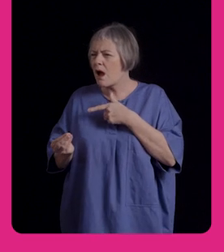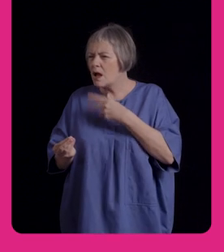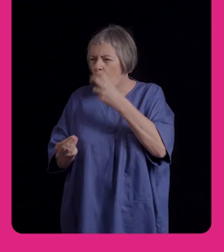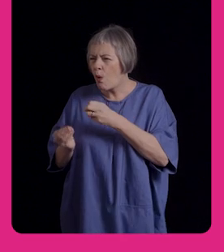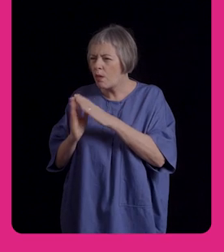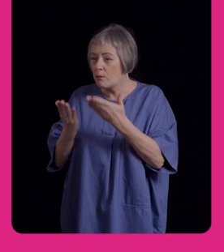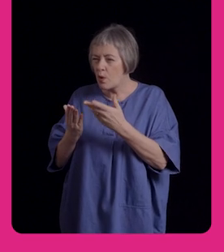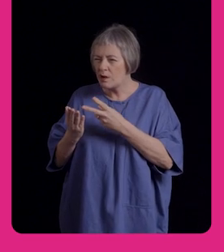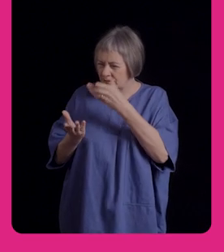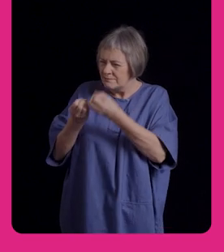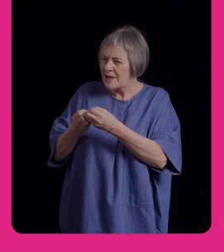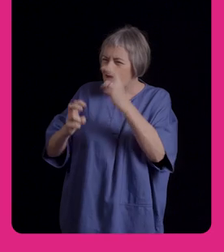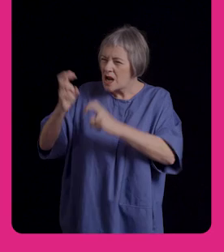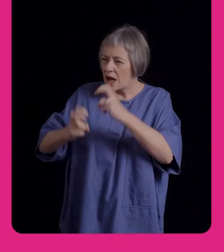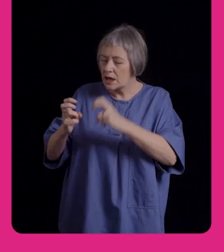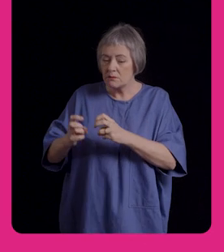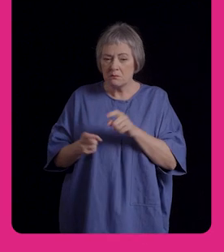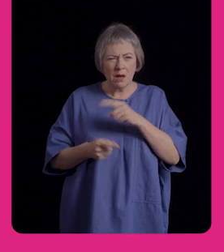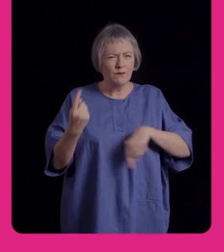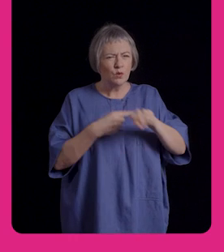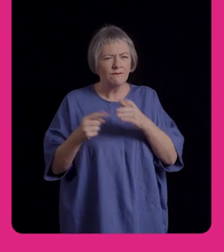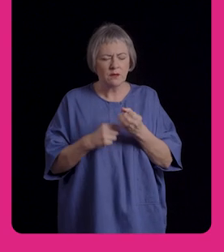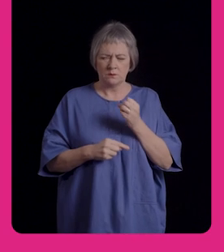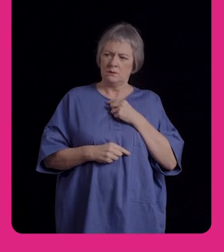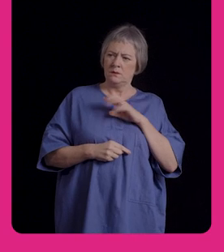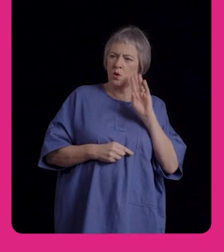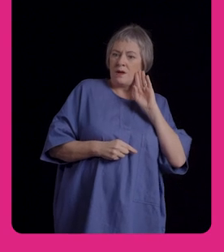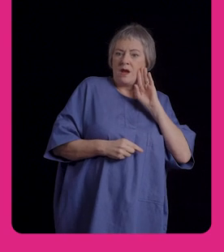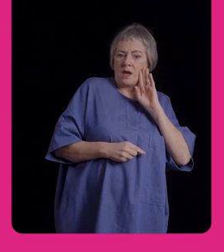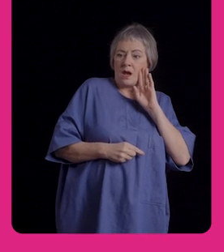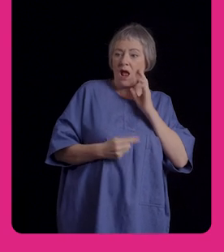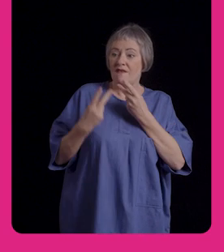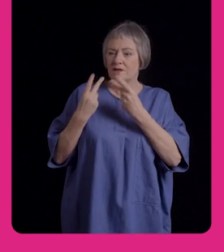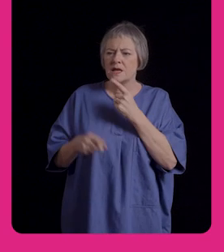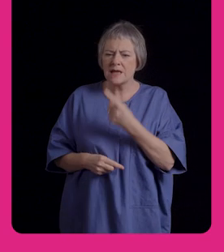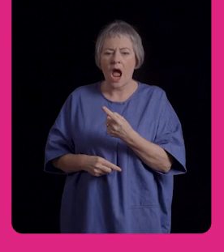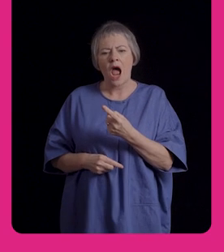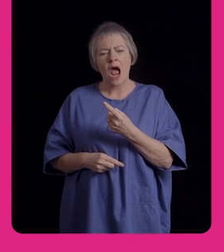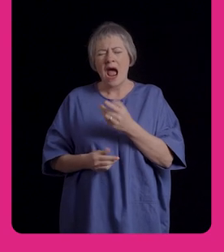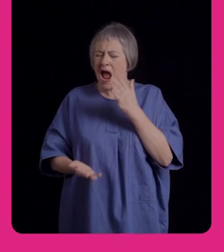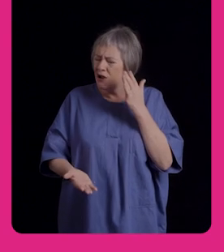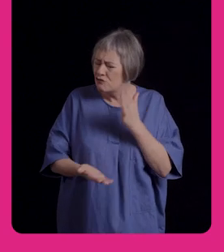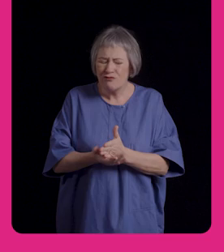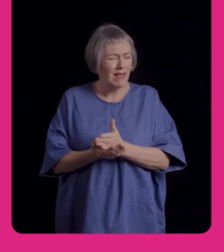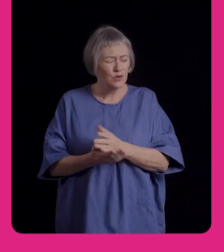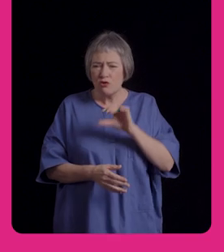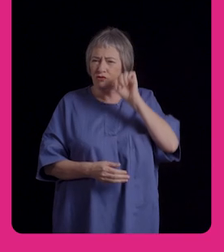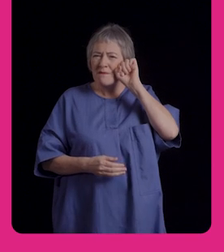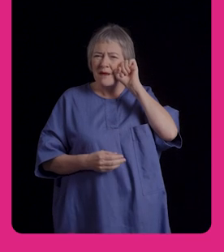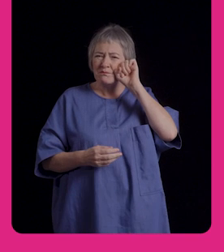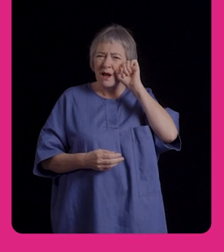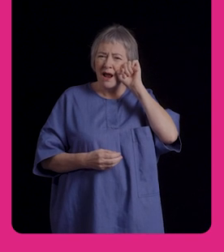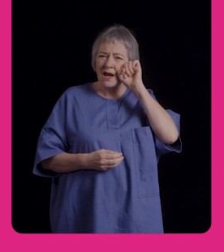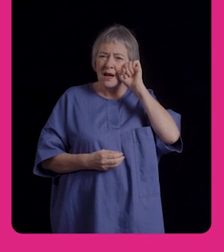argument. And before you guys really get a chance to get your bearings, you distinctly hear one of the tourists say, "I really don't remember there